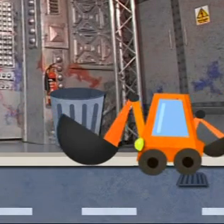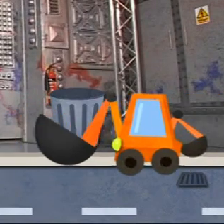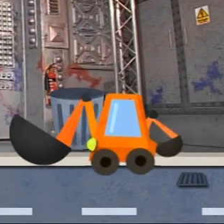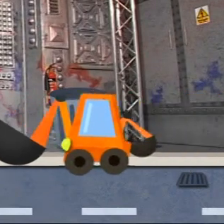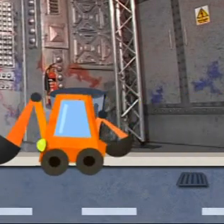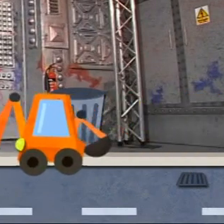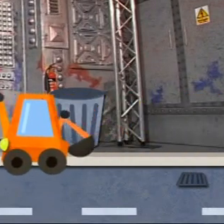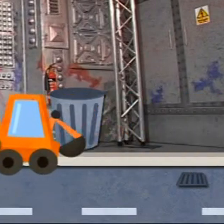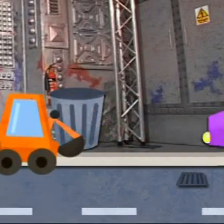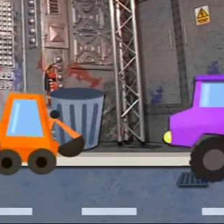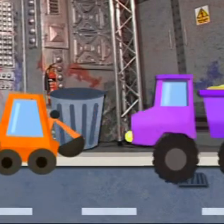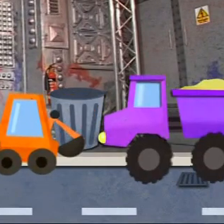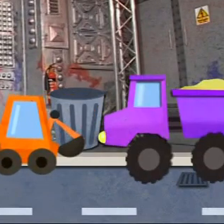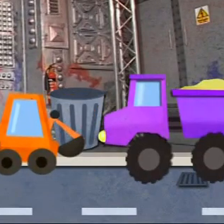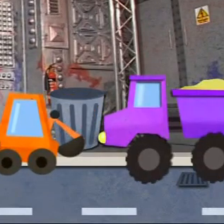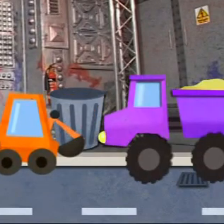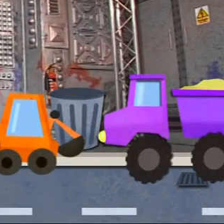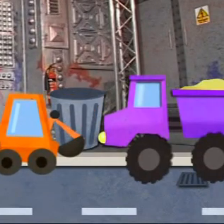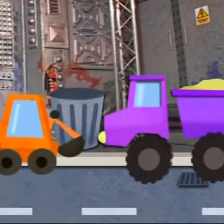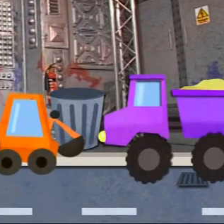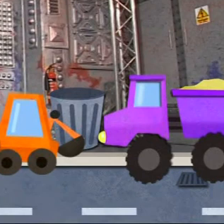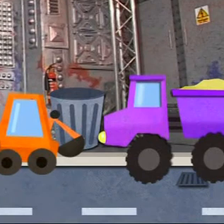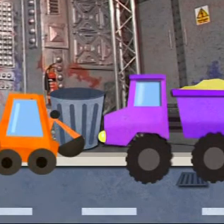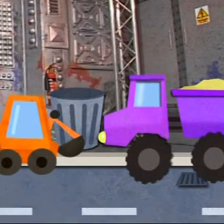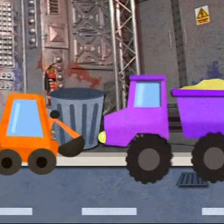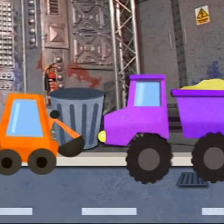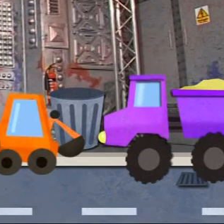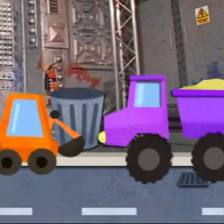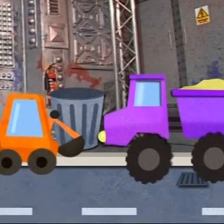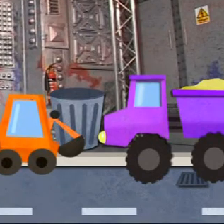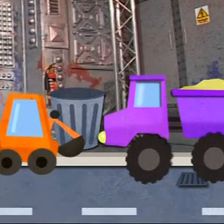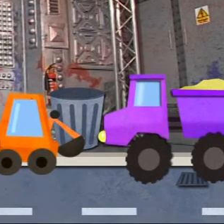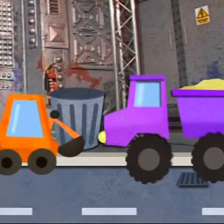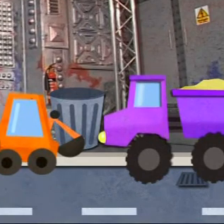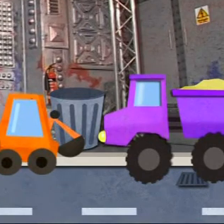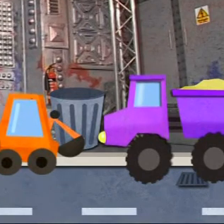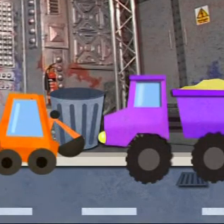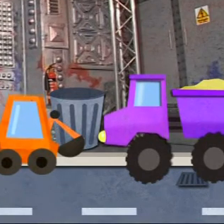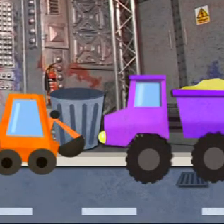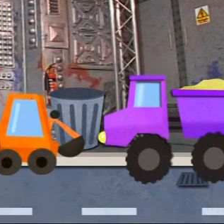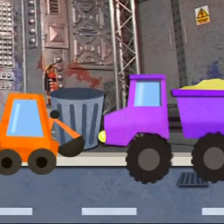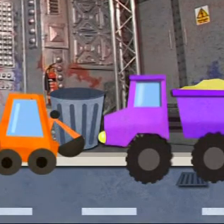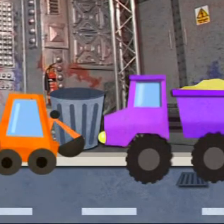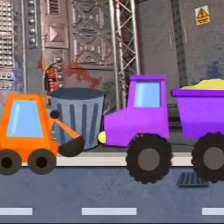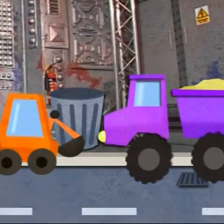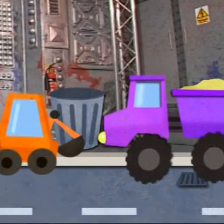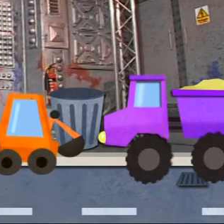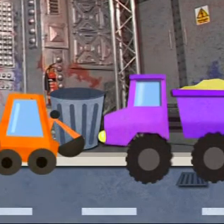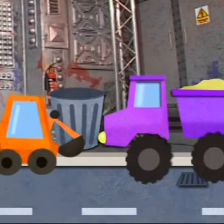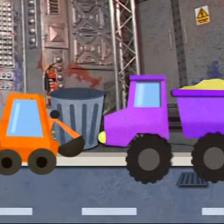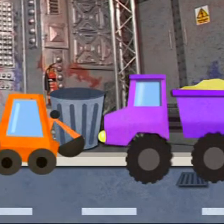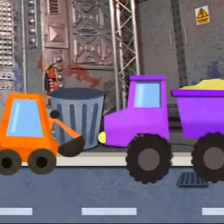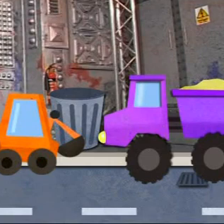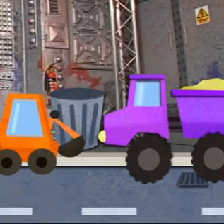The diggers and the dumper trucks got caught up in a jam. Not the sticky type, the tricky type. It's called a traffic